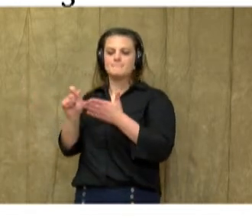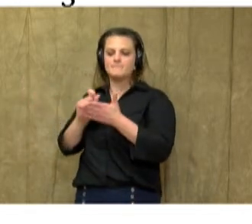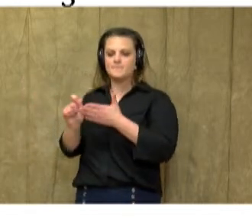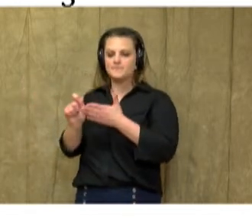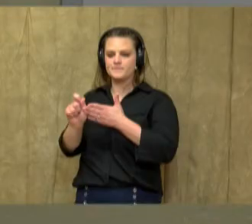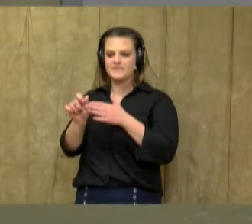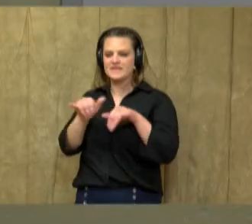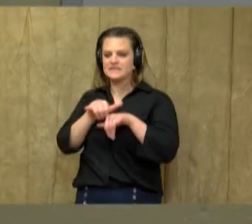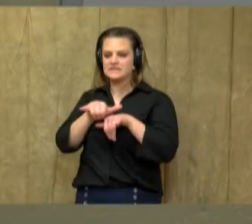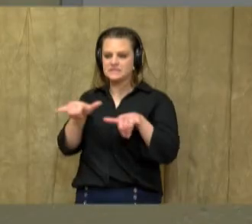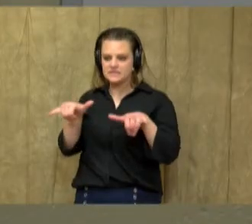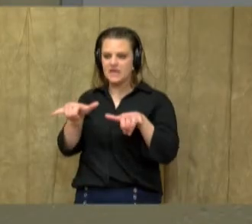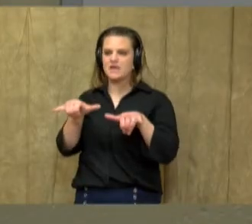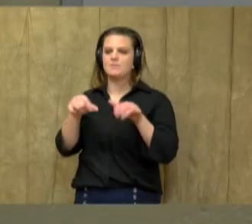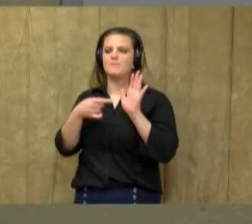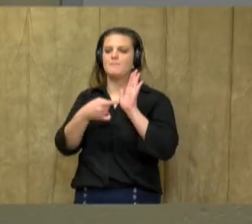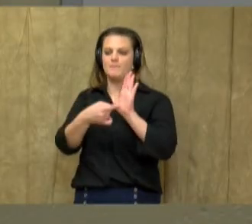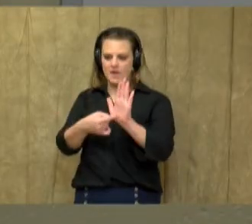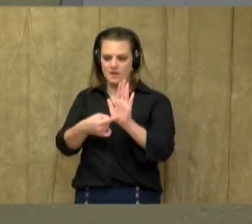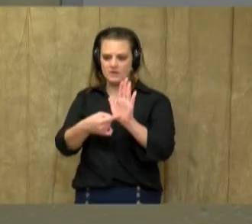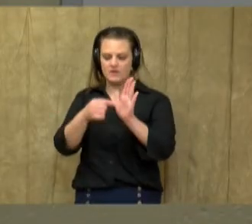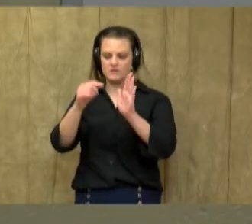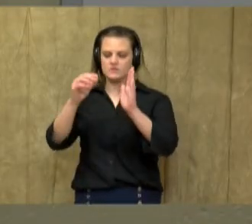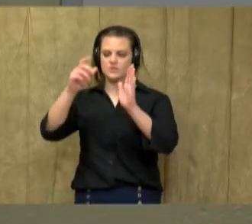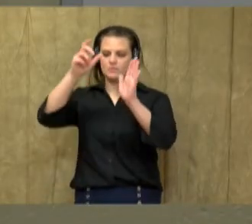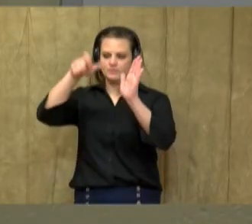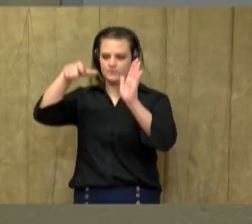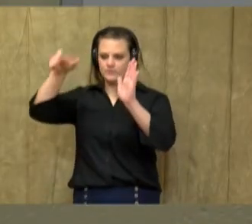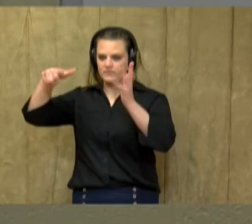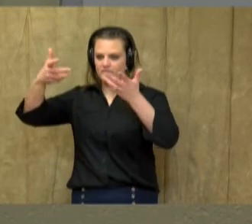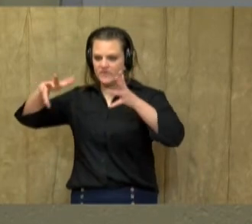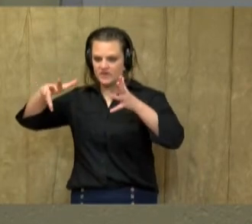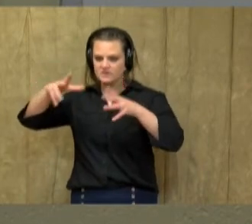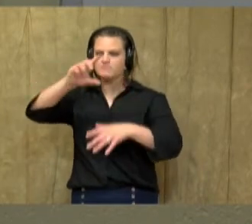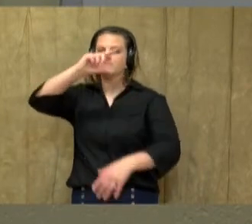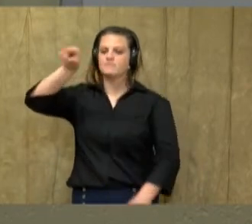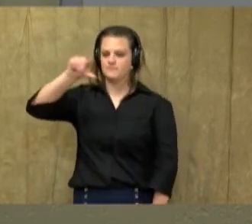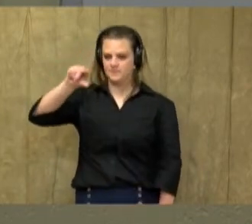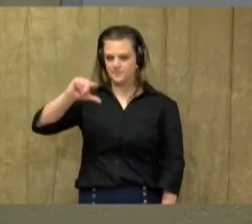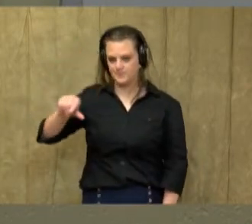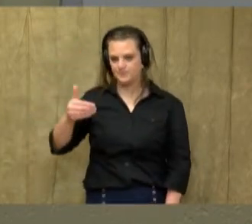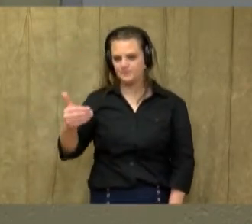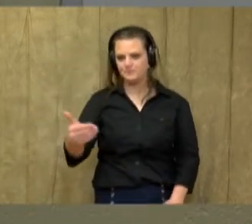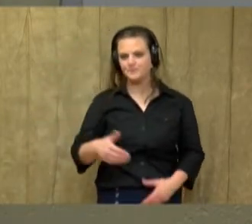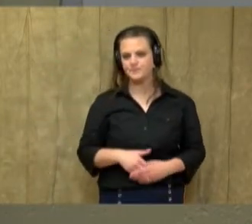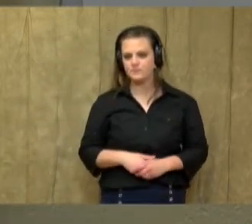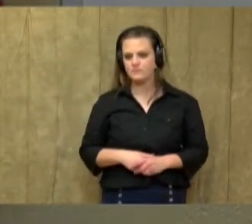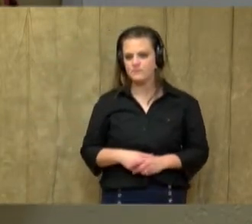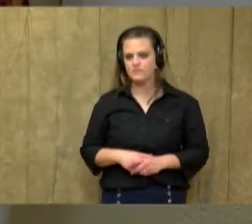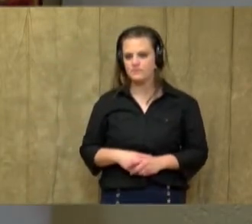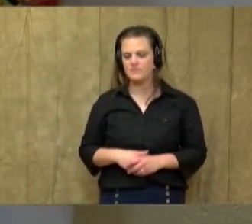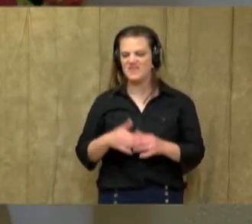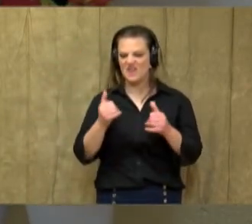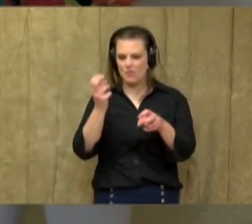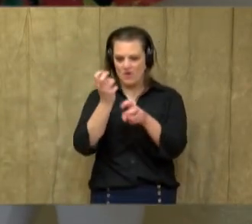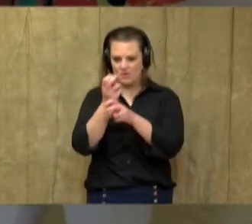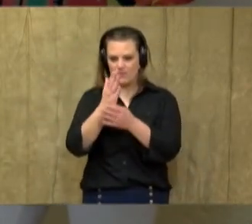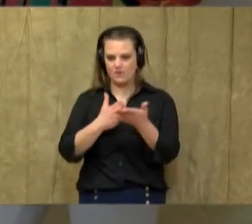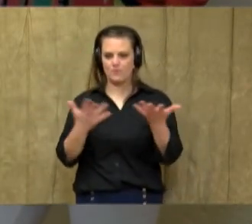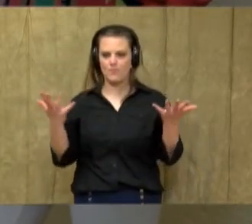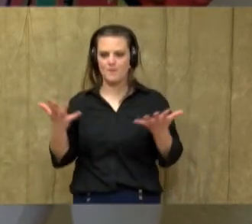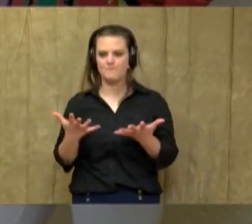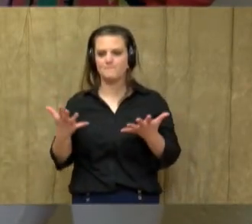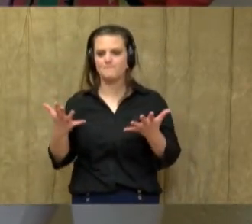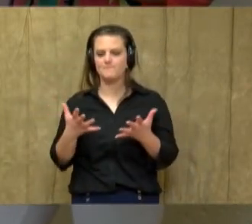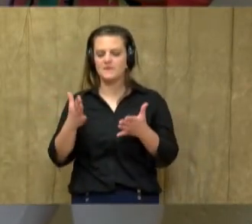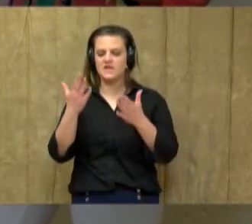the same model and I turn sideways to show my 2/5. Now, this is the hard part. You